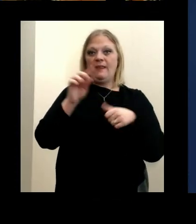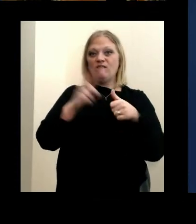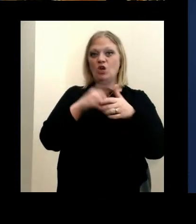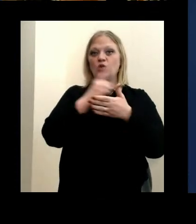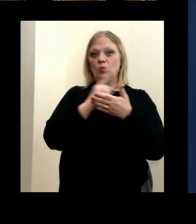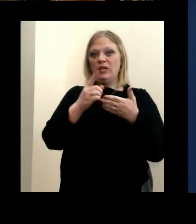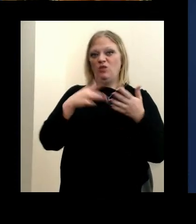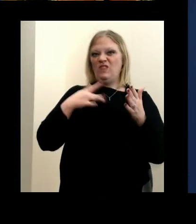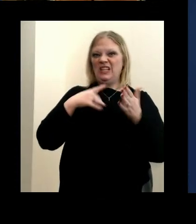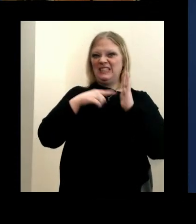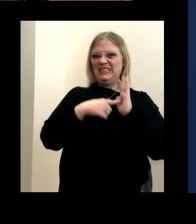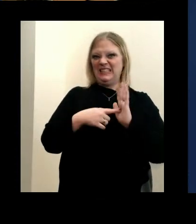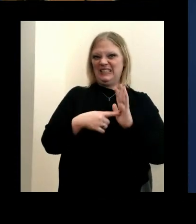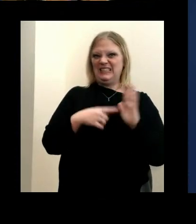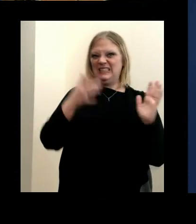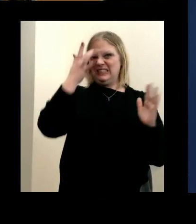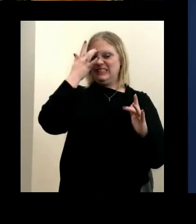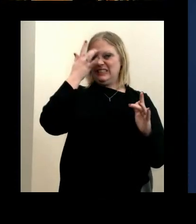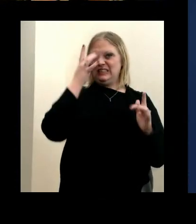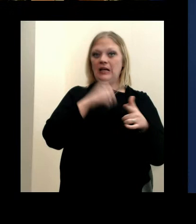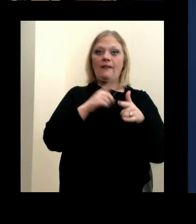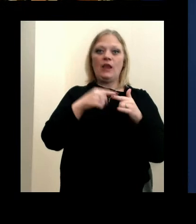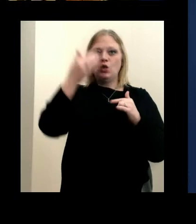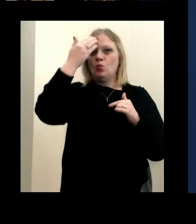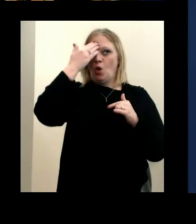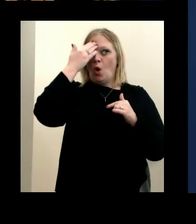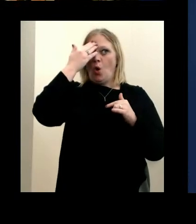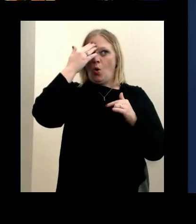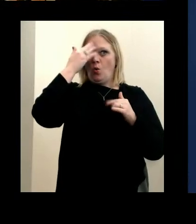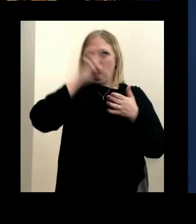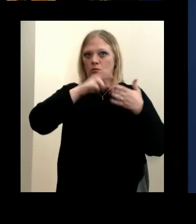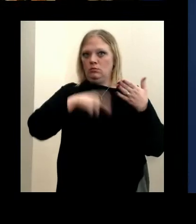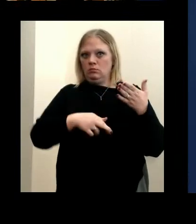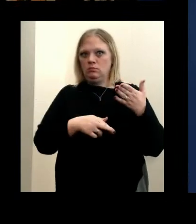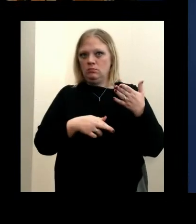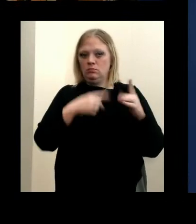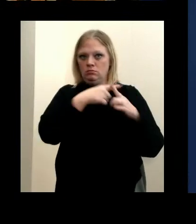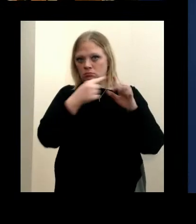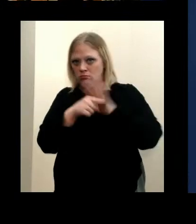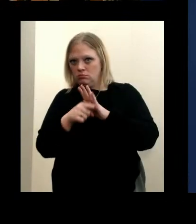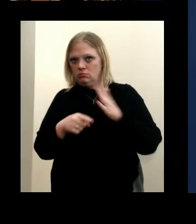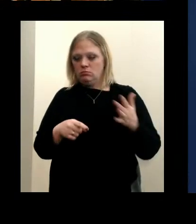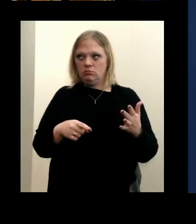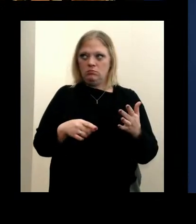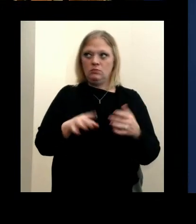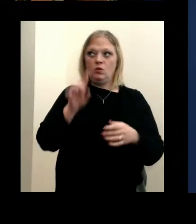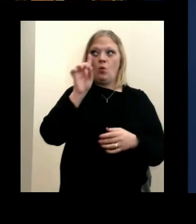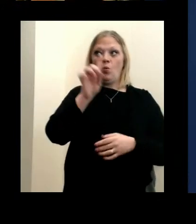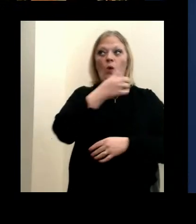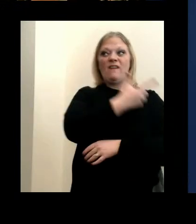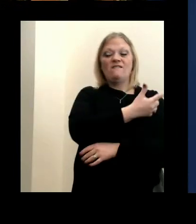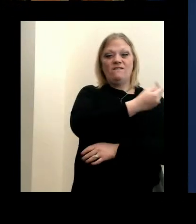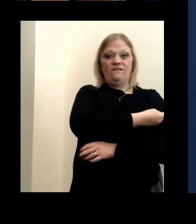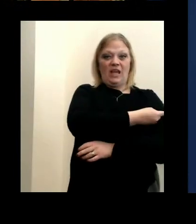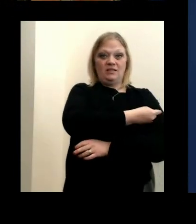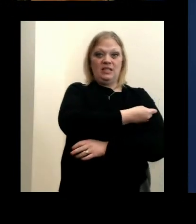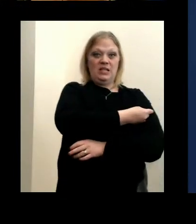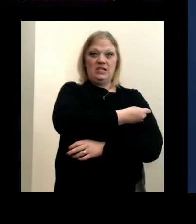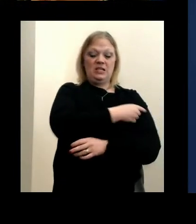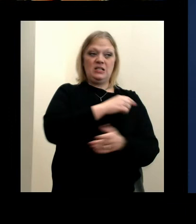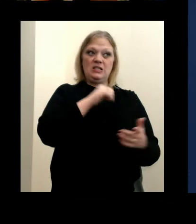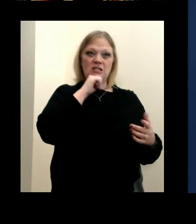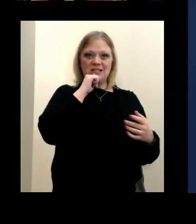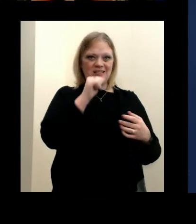symptoms, and so you can know your status. But again, still, at one dose of the vaccine is not